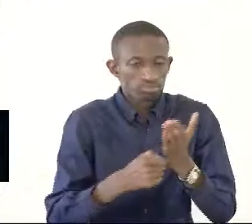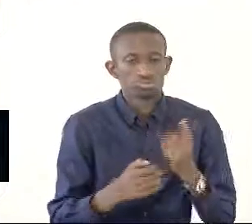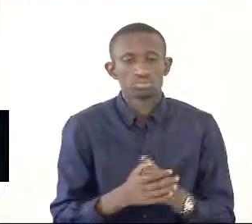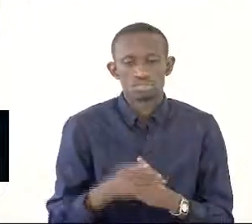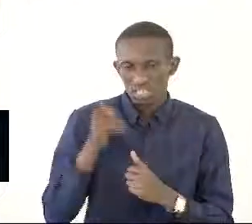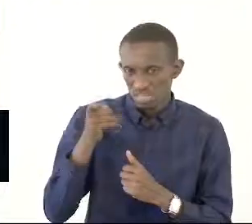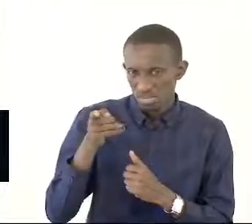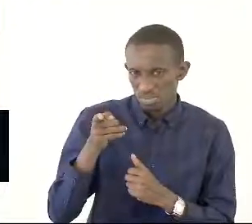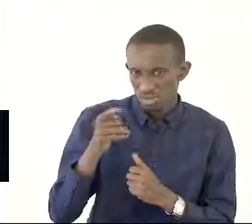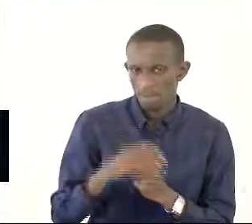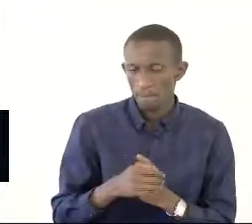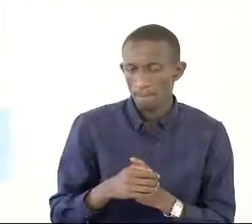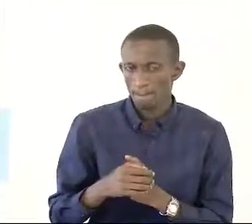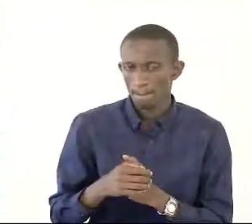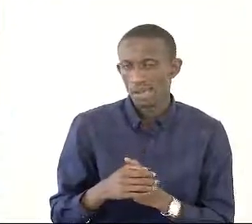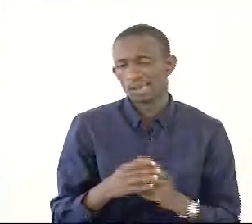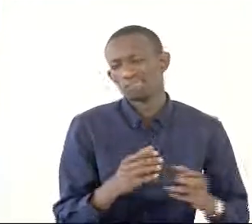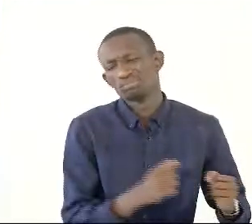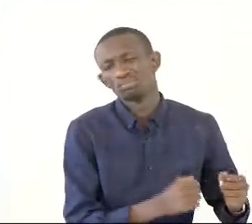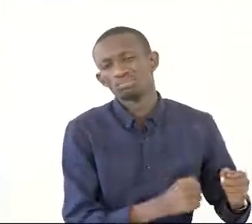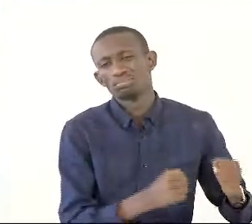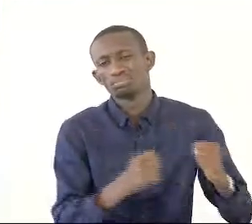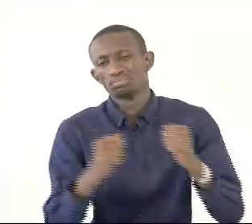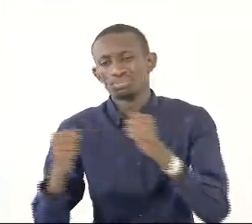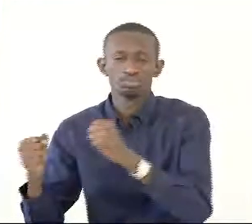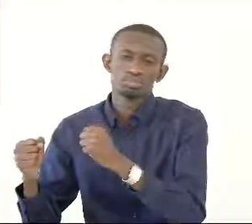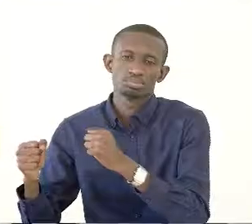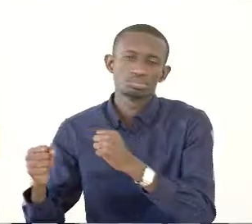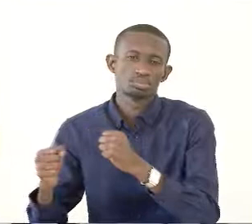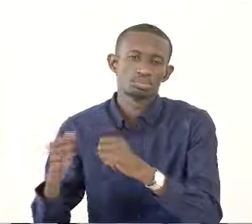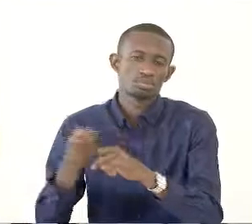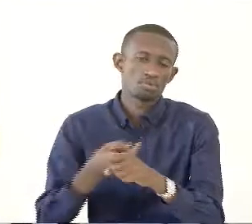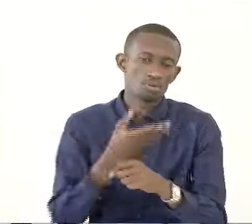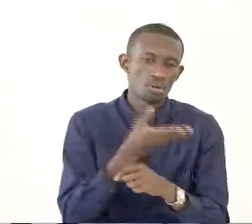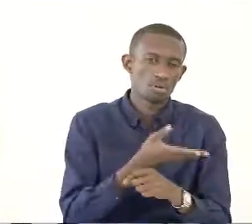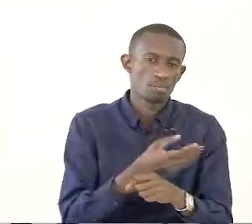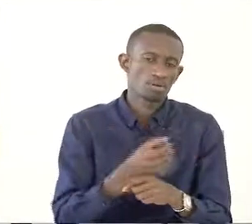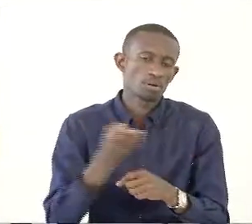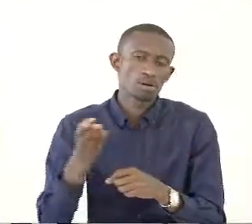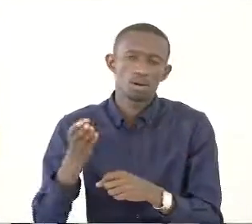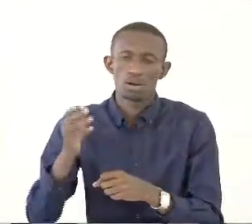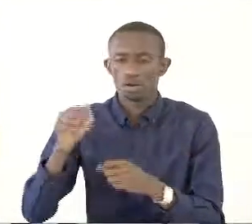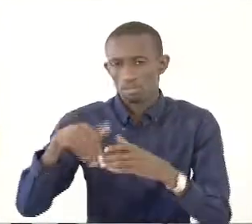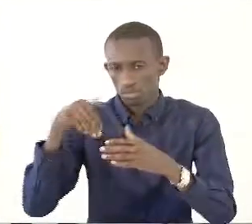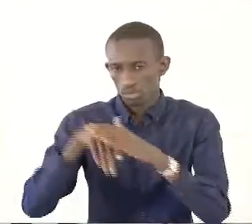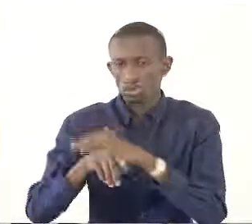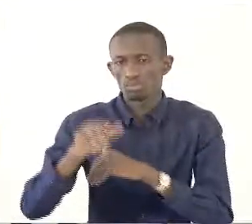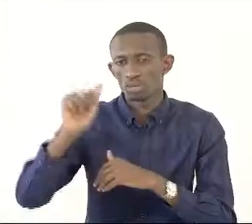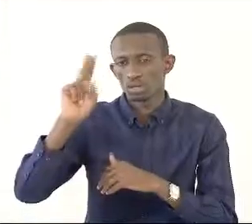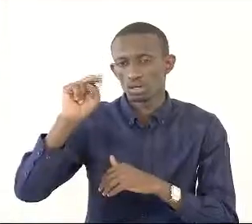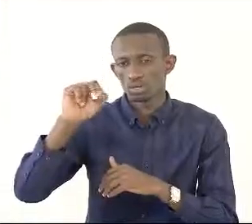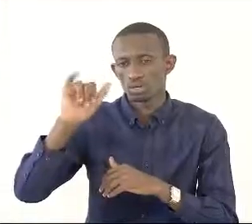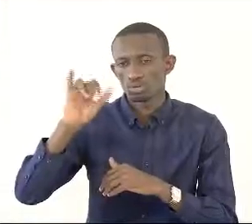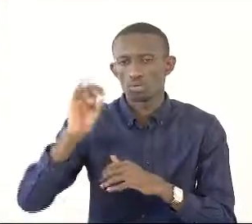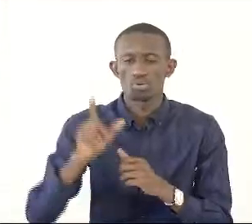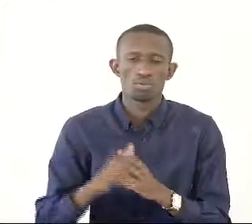up to the cathode and up to the anode. What do you think will migrate up to anode? So here is the example.